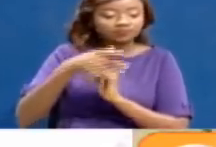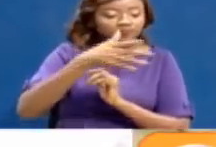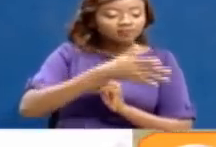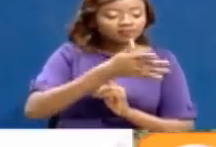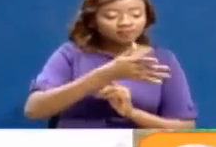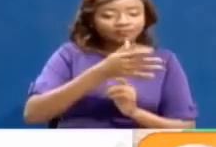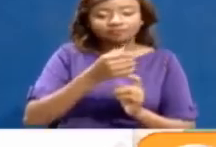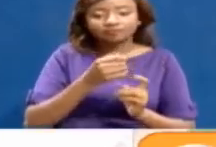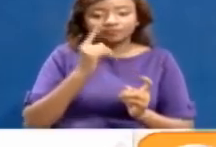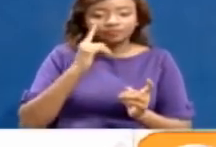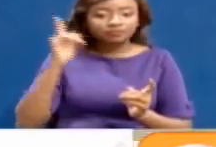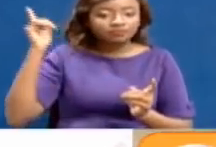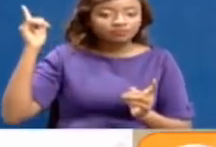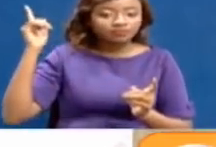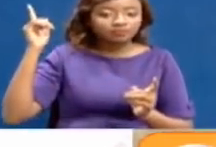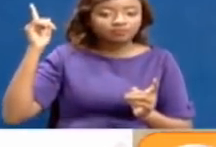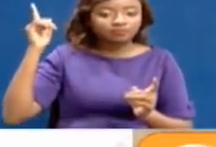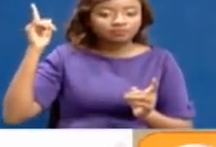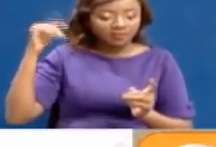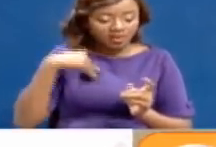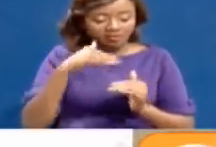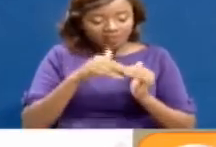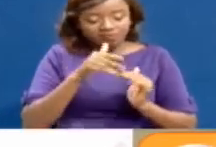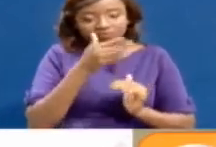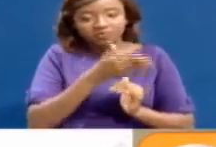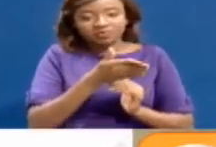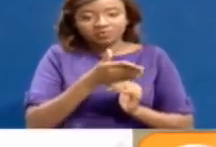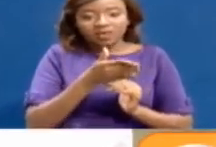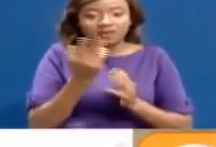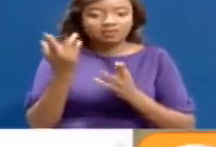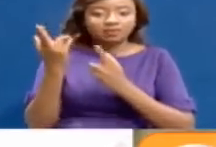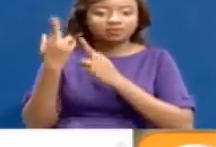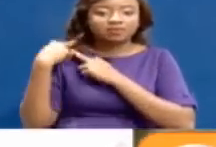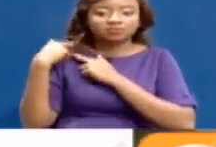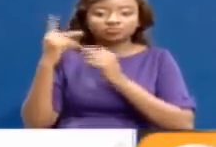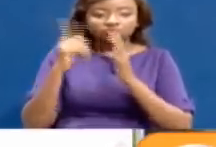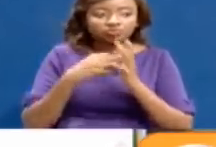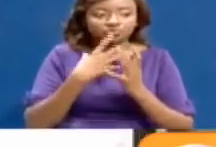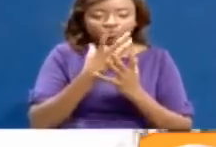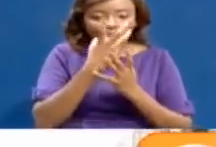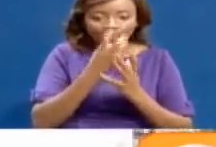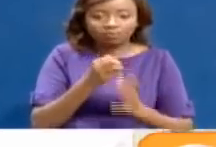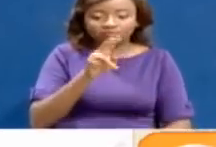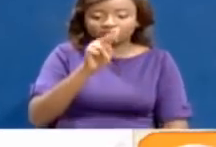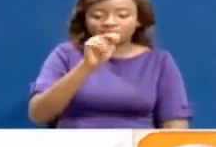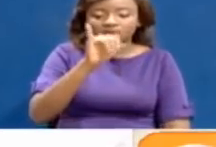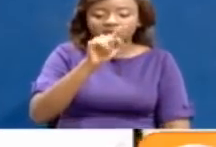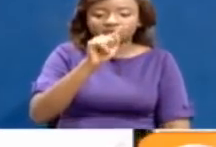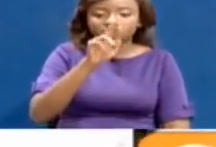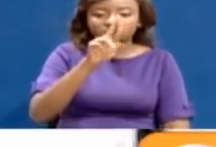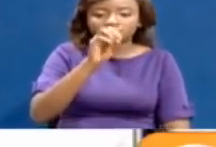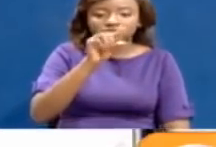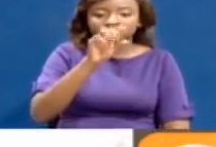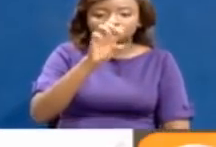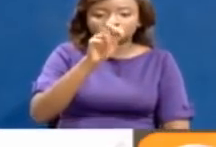this adsorption column, there's a material that is supposed to adsorb the nitrogen in it. And in that way, it will